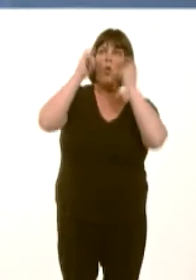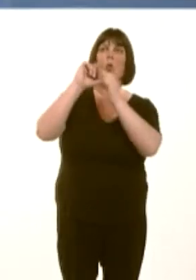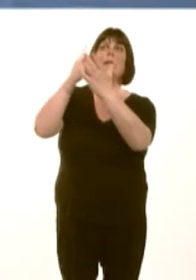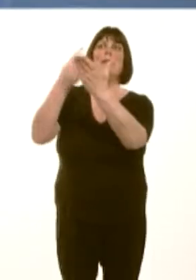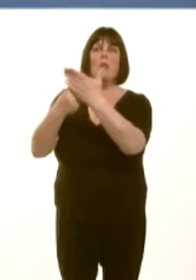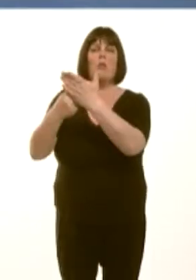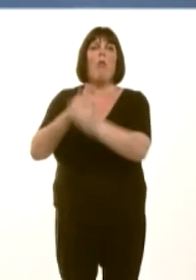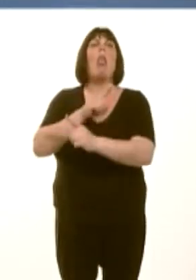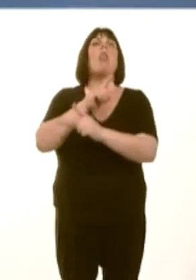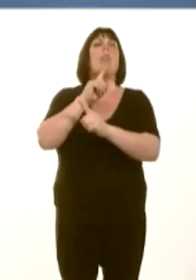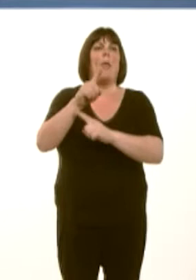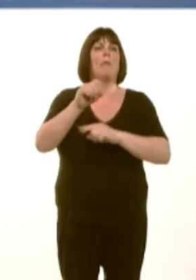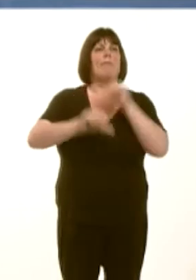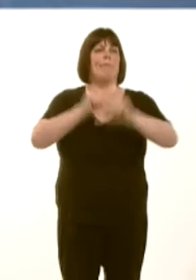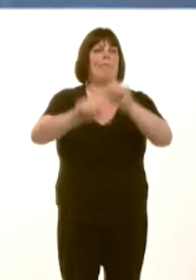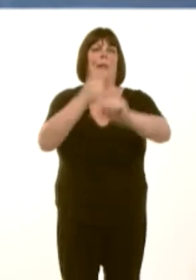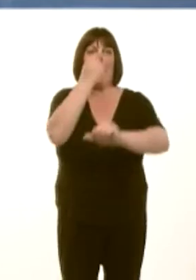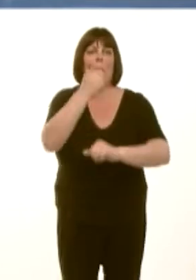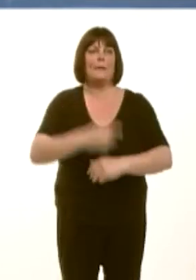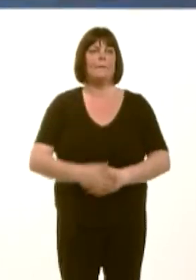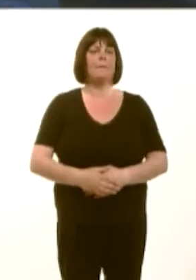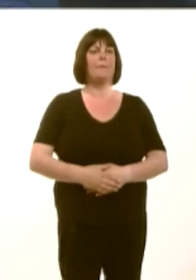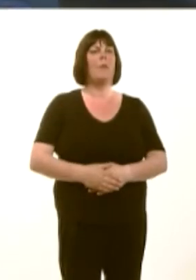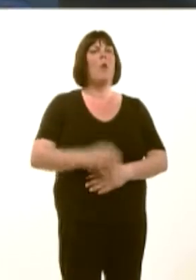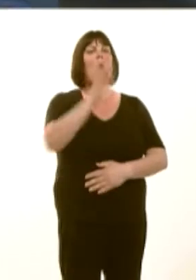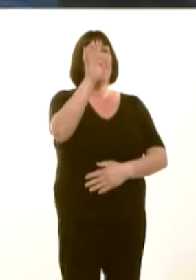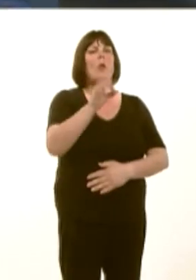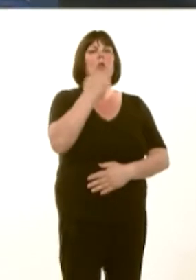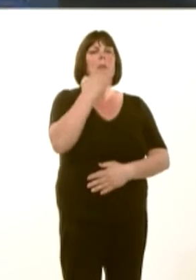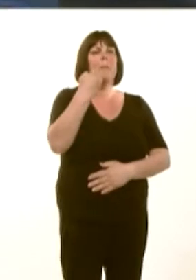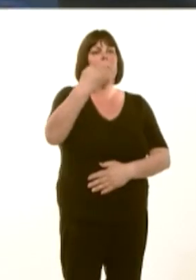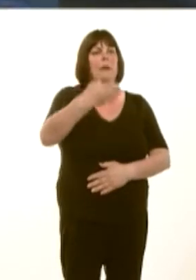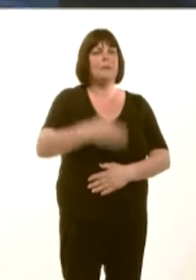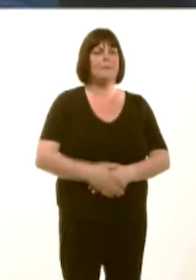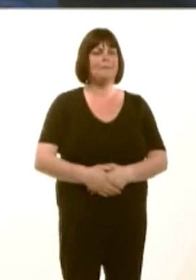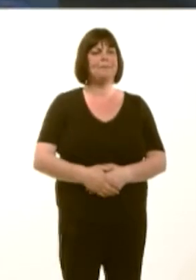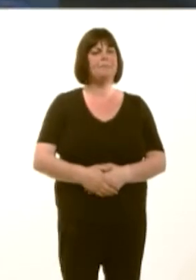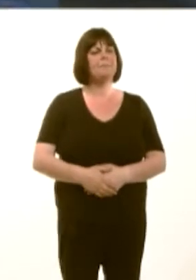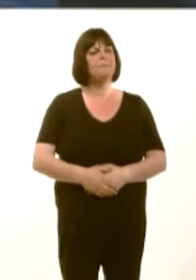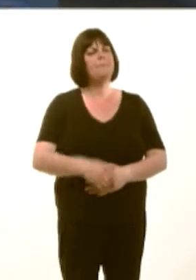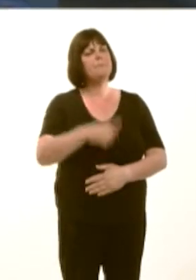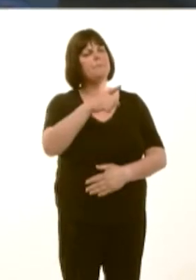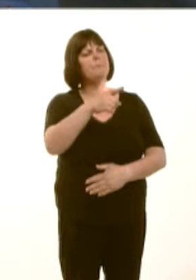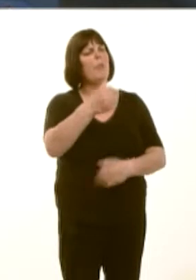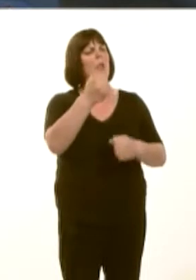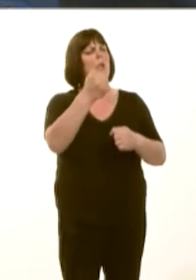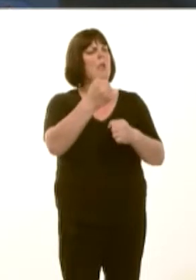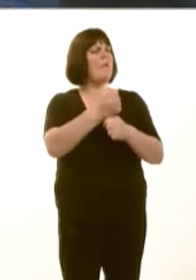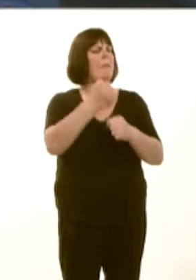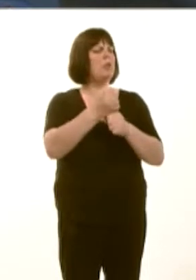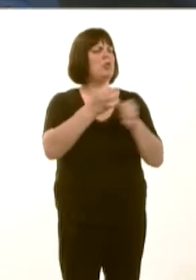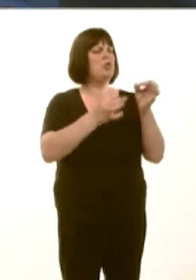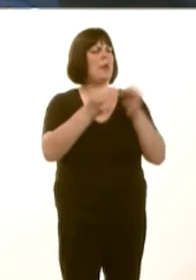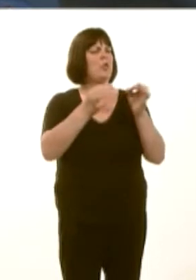view of the courts and the next steps should be. Question 9, Jenny Rathbone. First Minister, what is the government's strategy for the local production